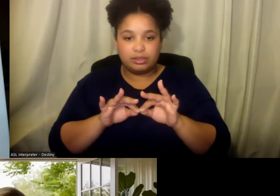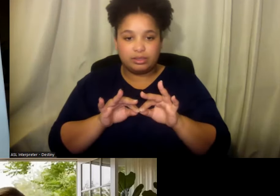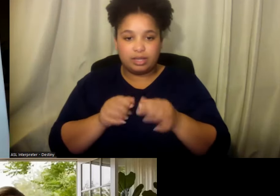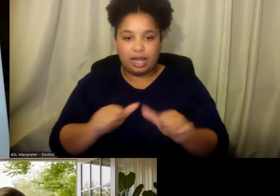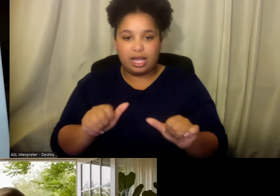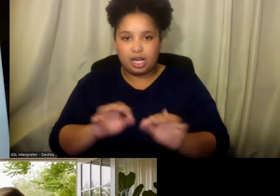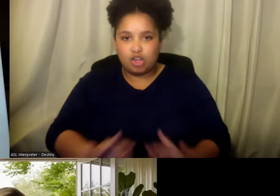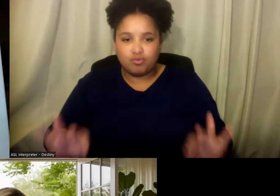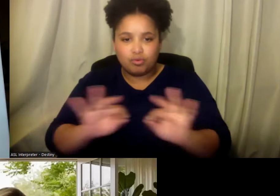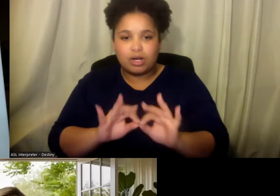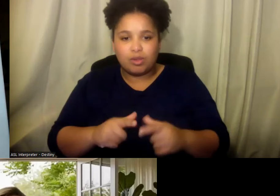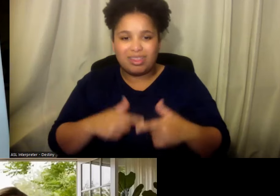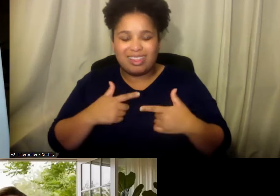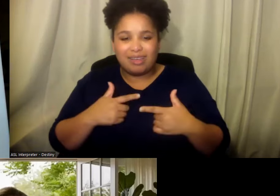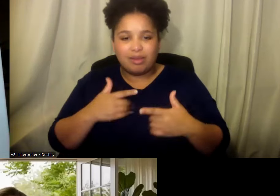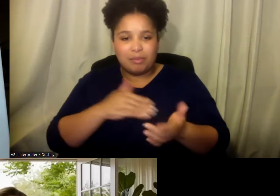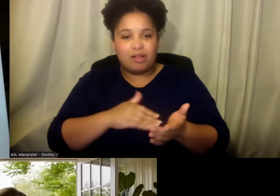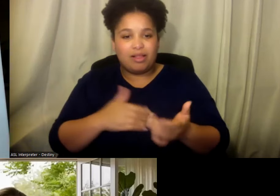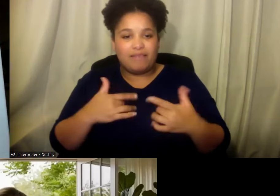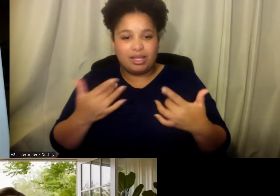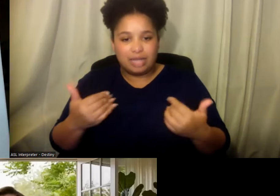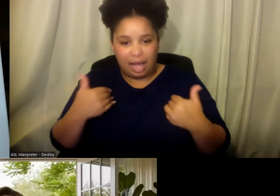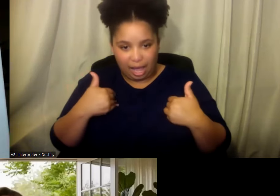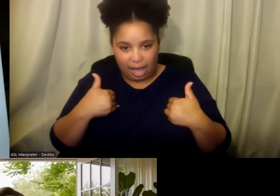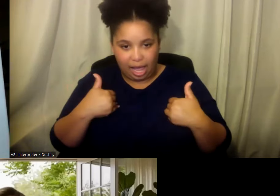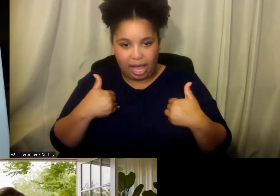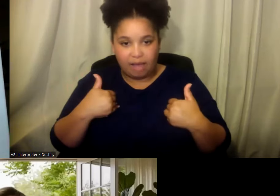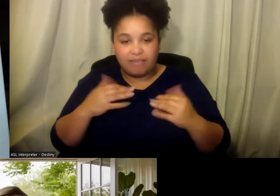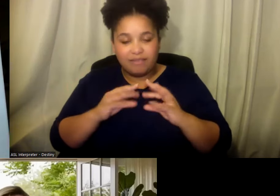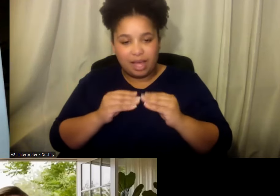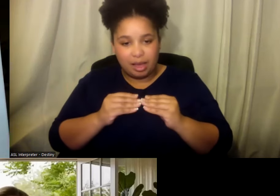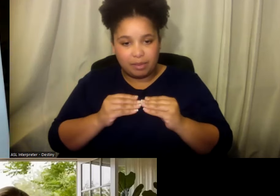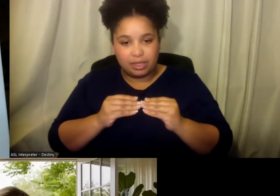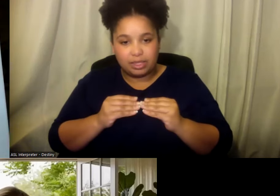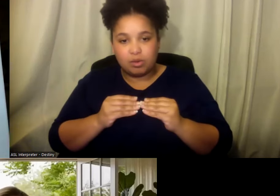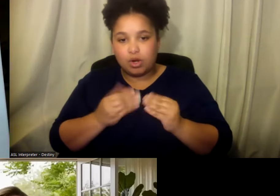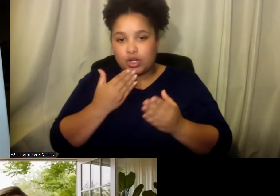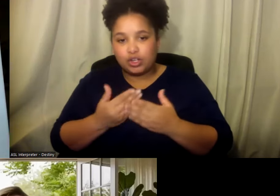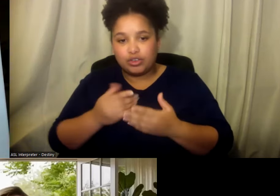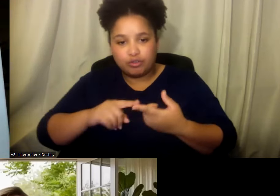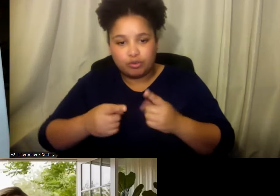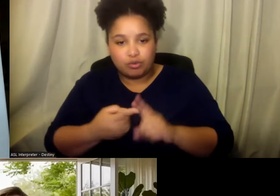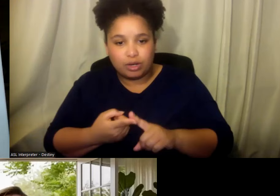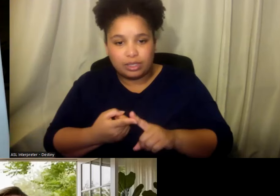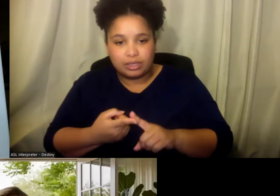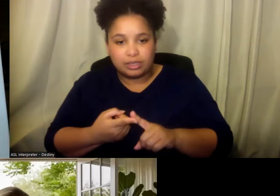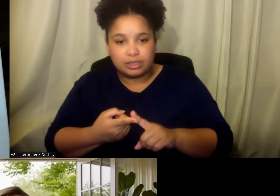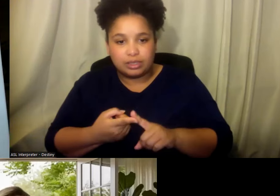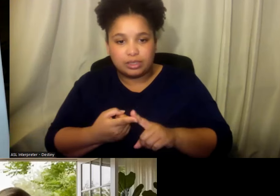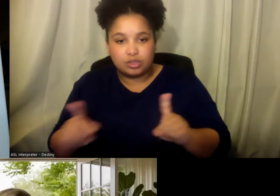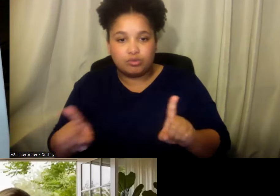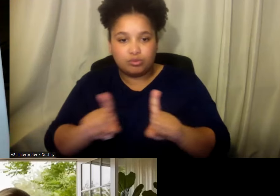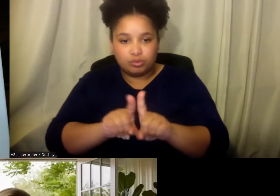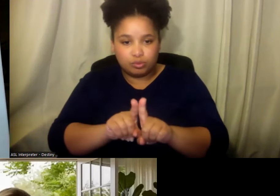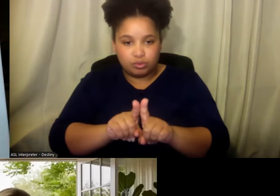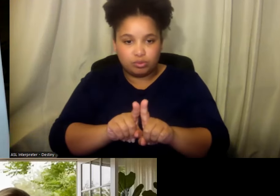life medical event to have some family member or good friend to come with you